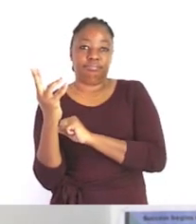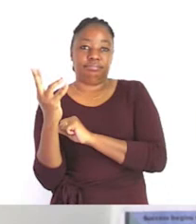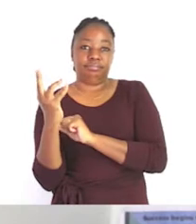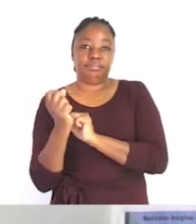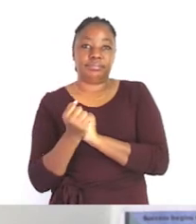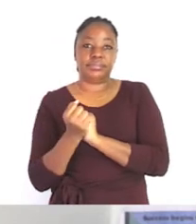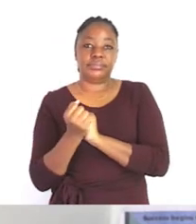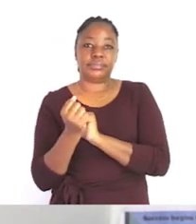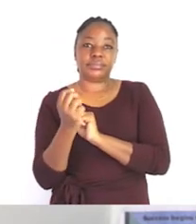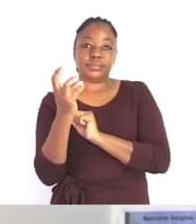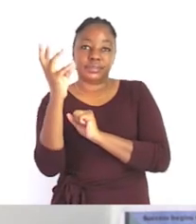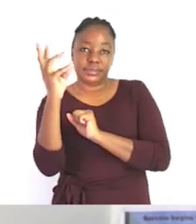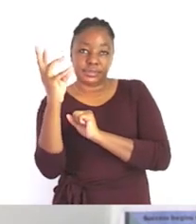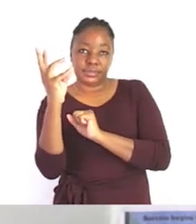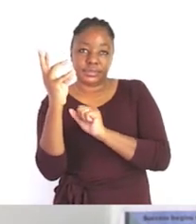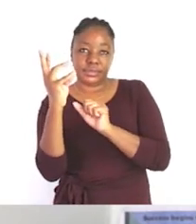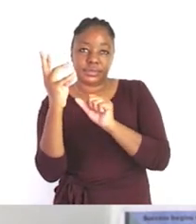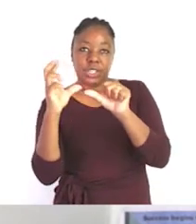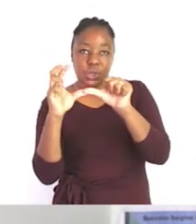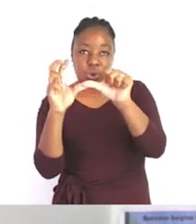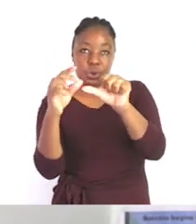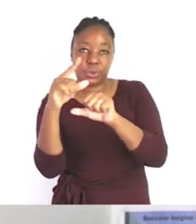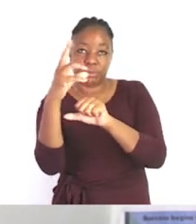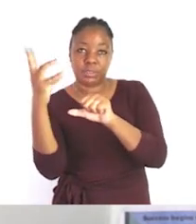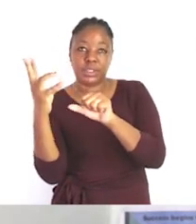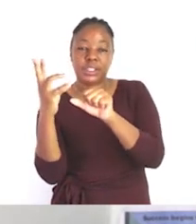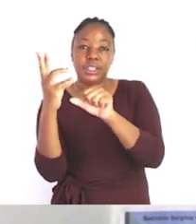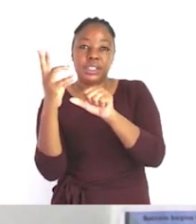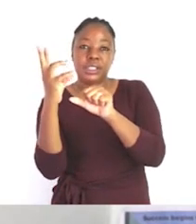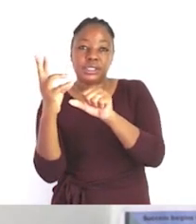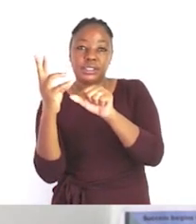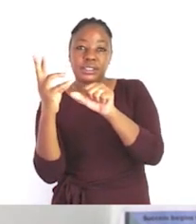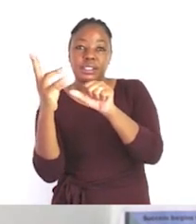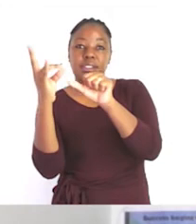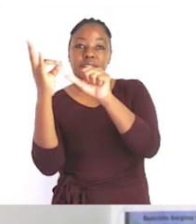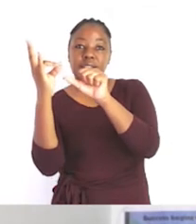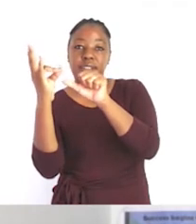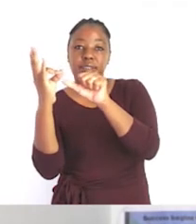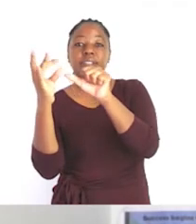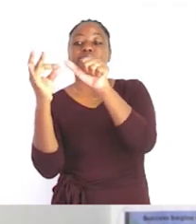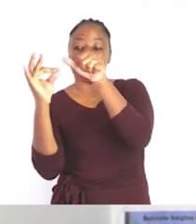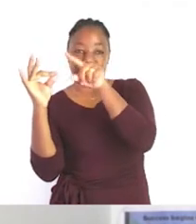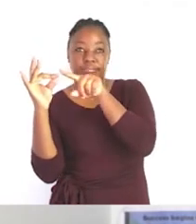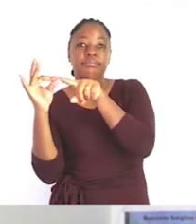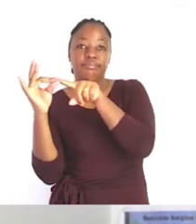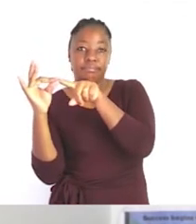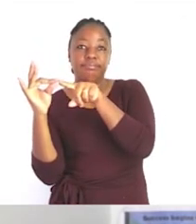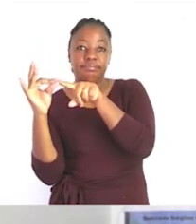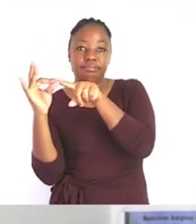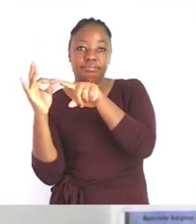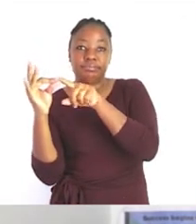Let's keep going. 6, 7, 8. Let us